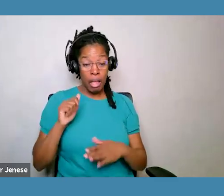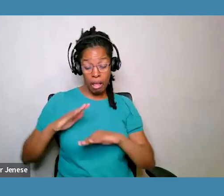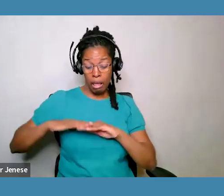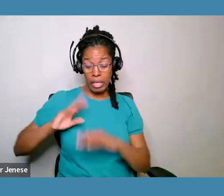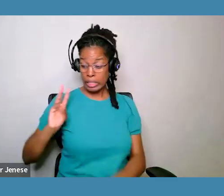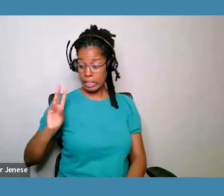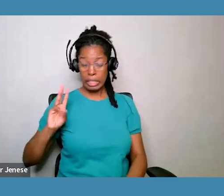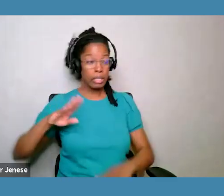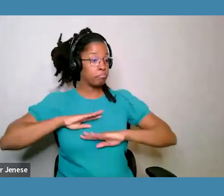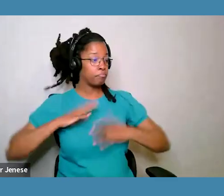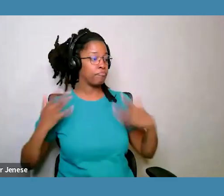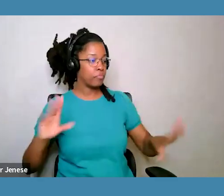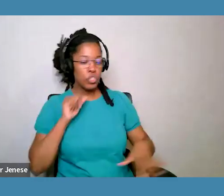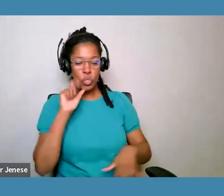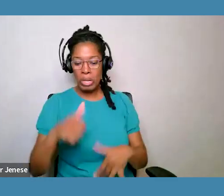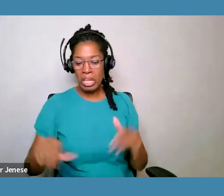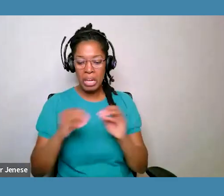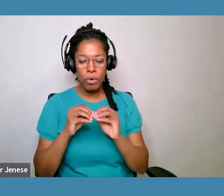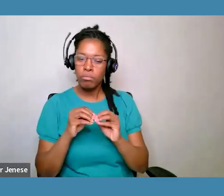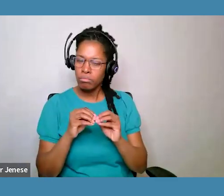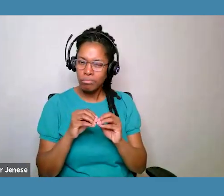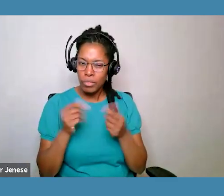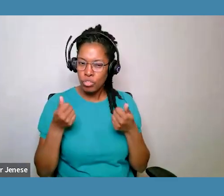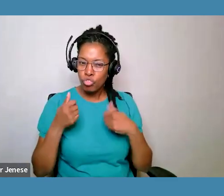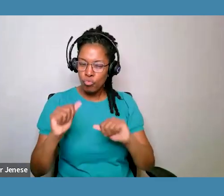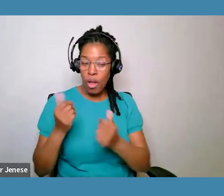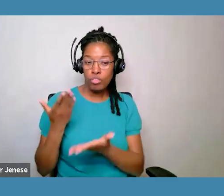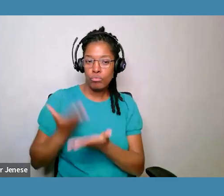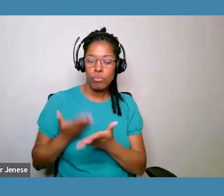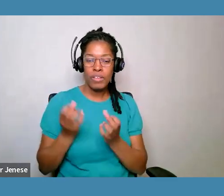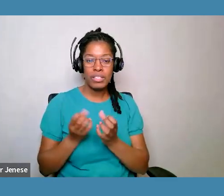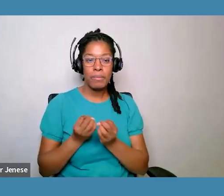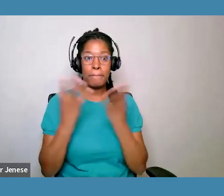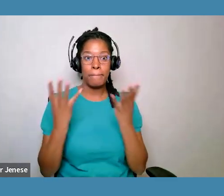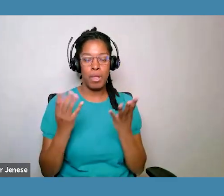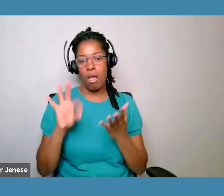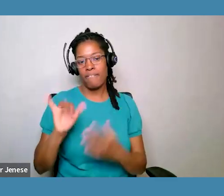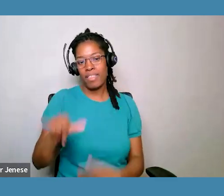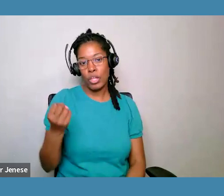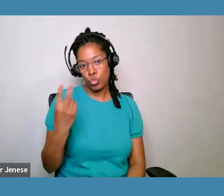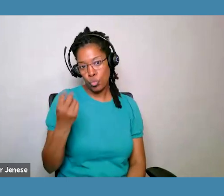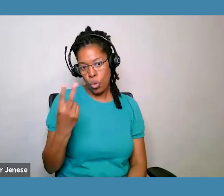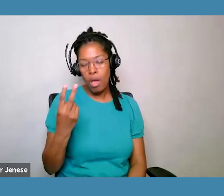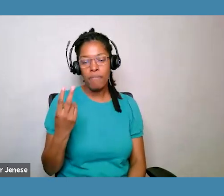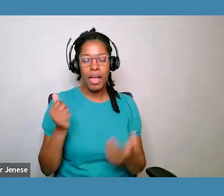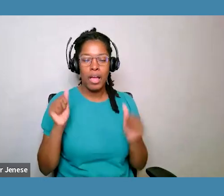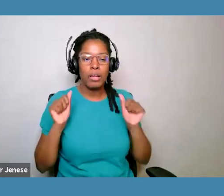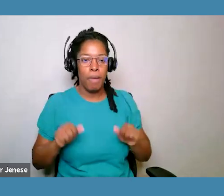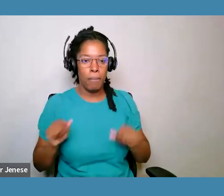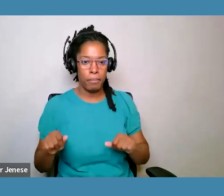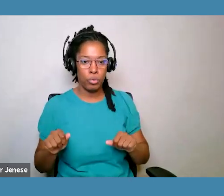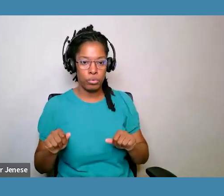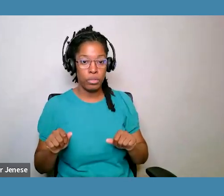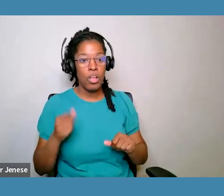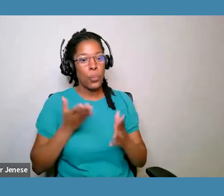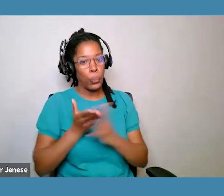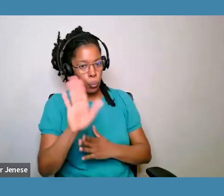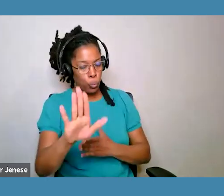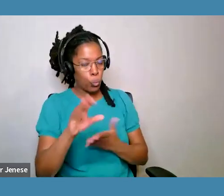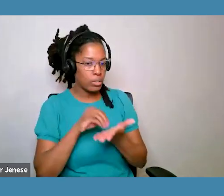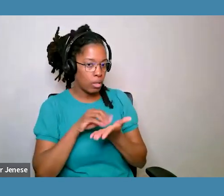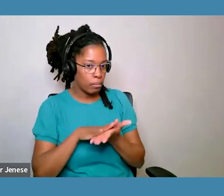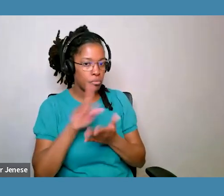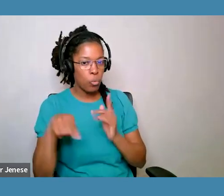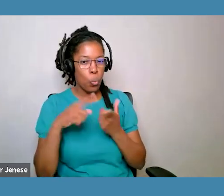need to do any more. You're going to want to try and prove as many of these 12 as you possibly can through your documentation